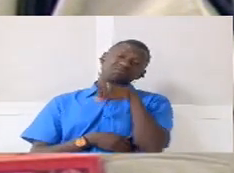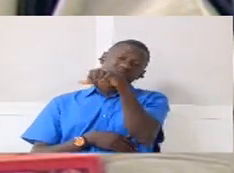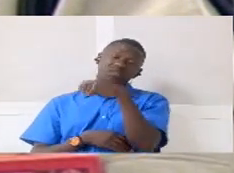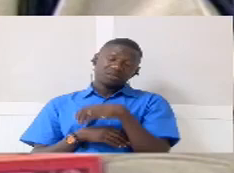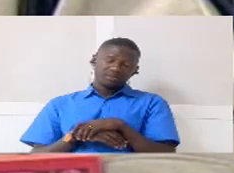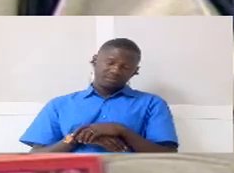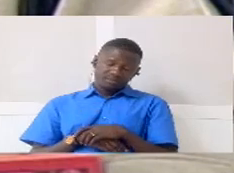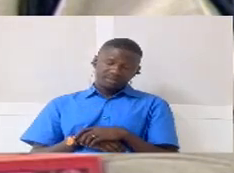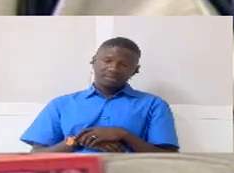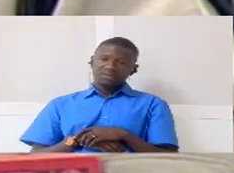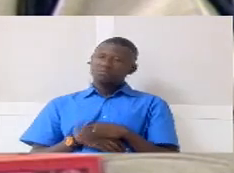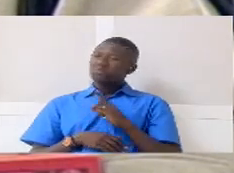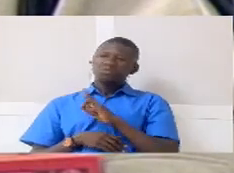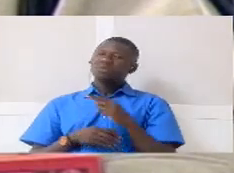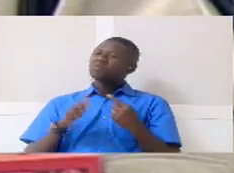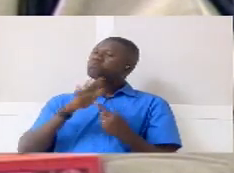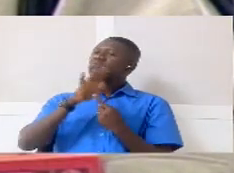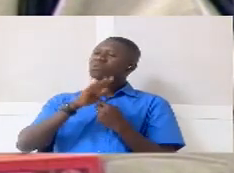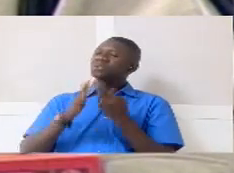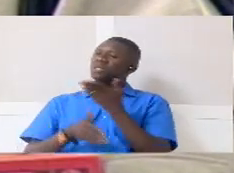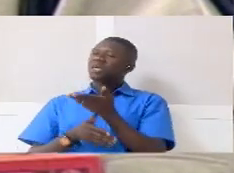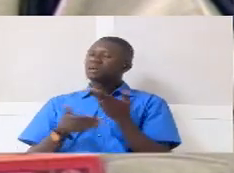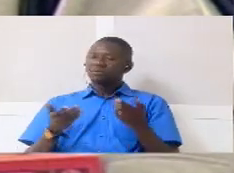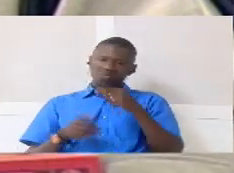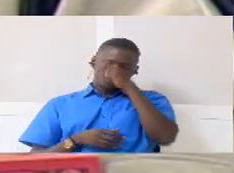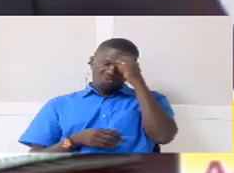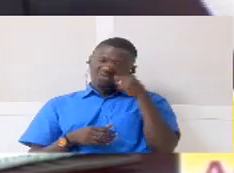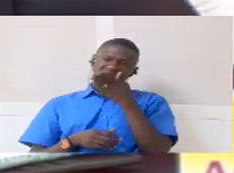not serving any useful purpose at the ministry.